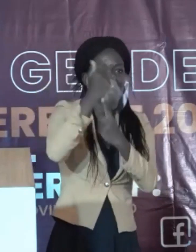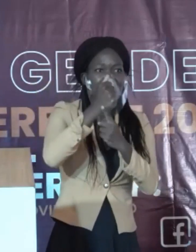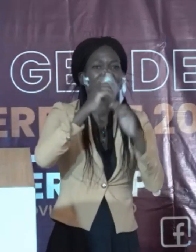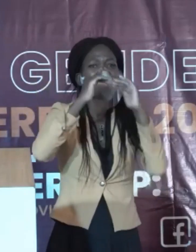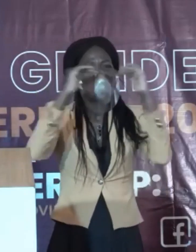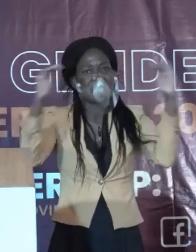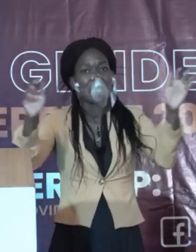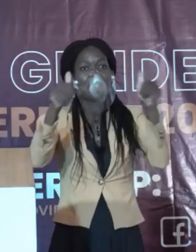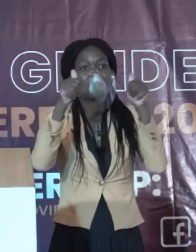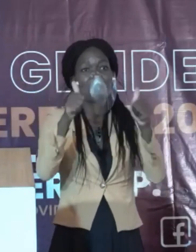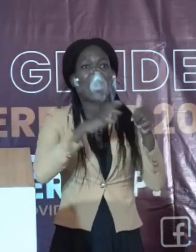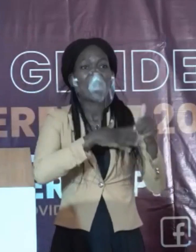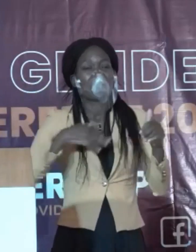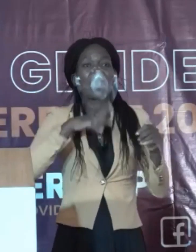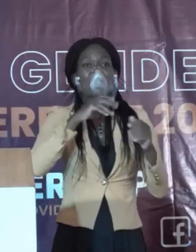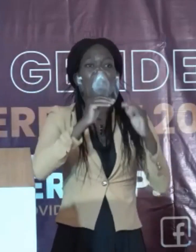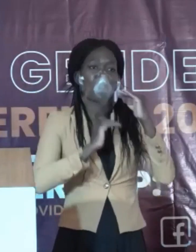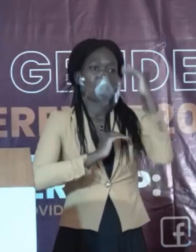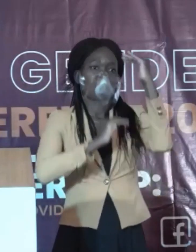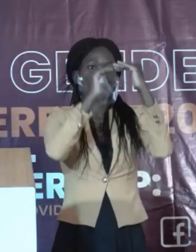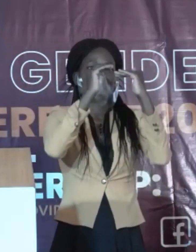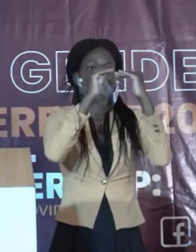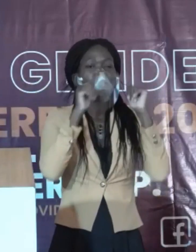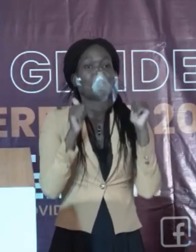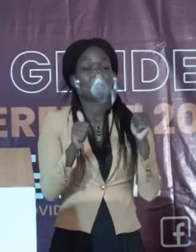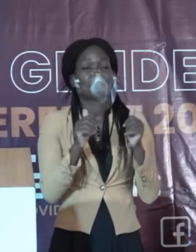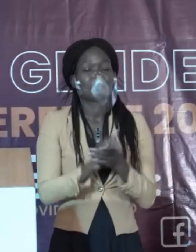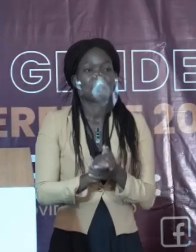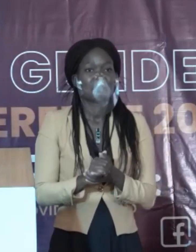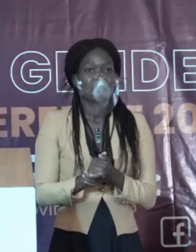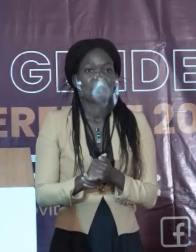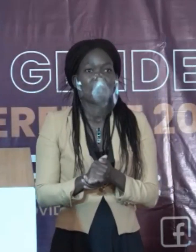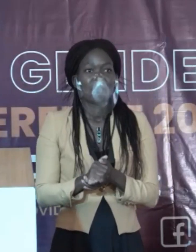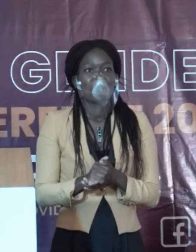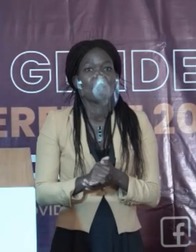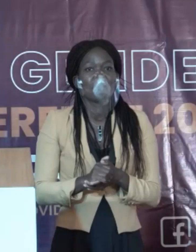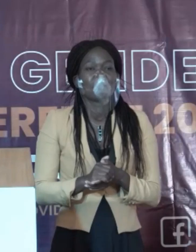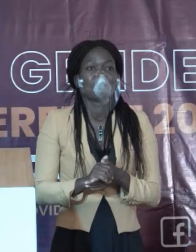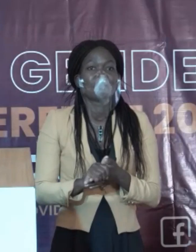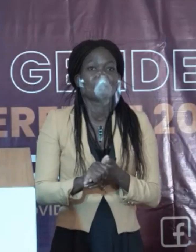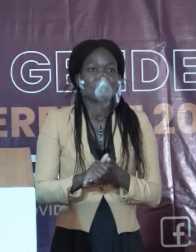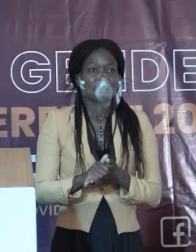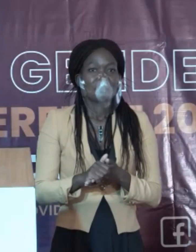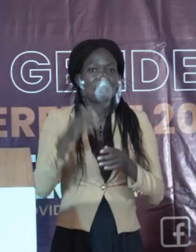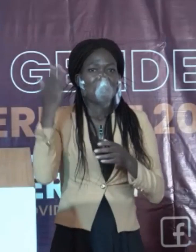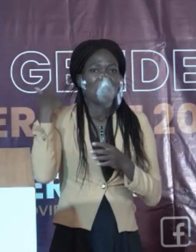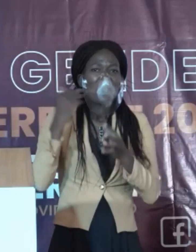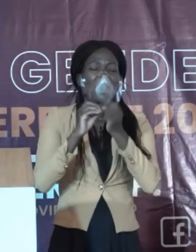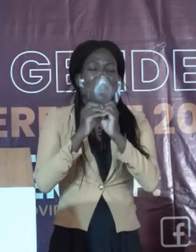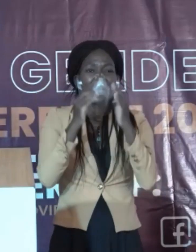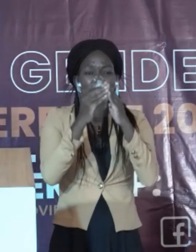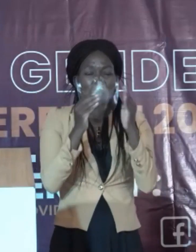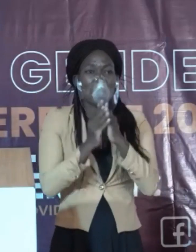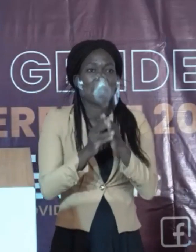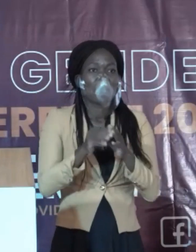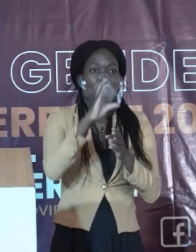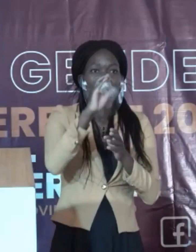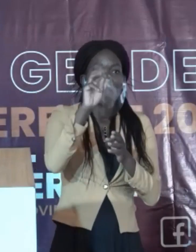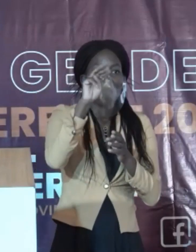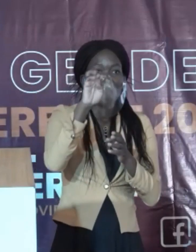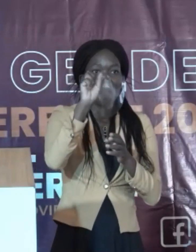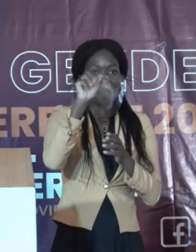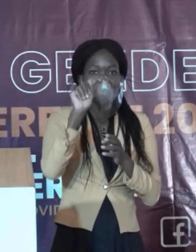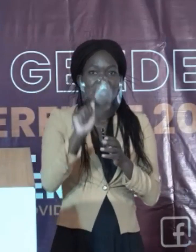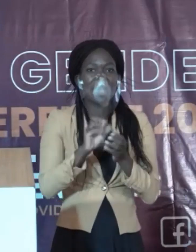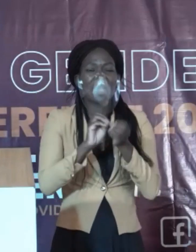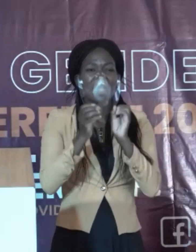gentlemen, in line with the treaty of the 7th COMESA Summit of Heads of State and Governments held in